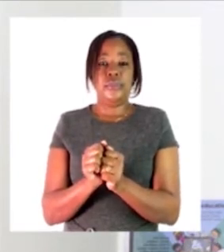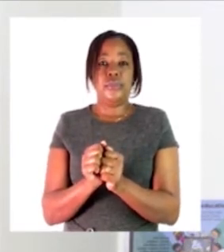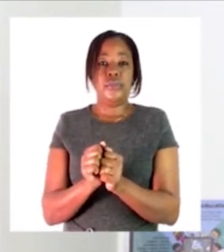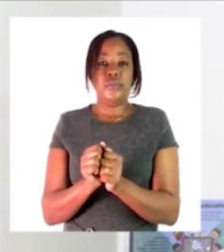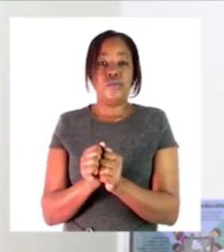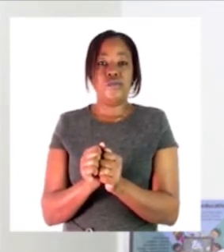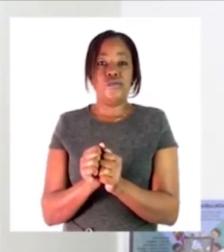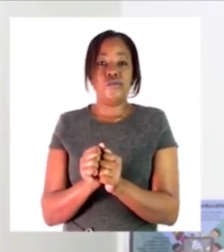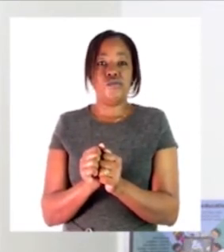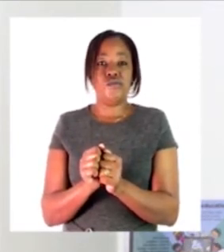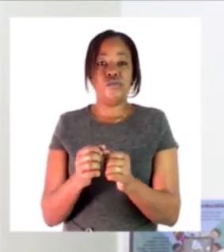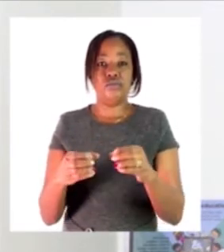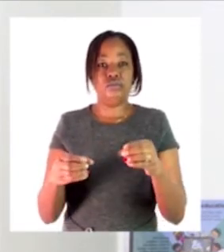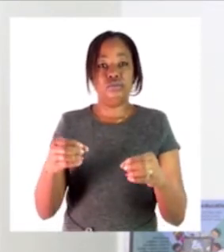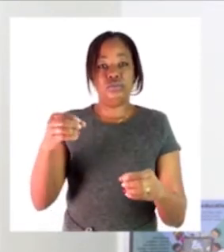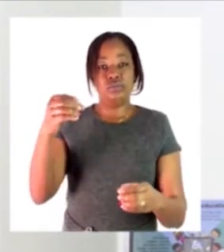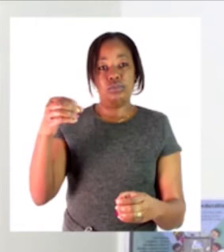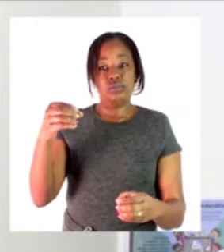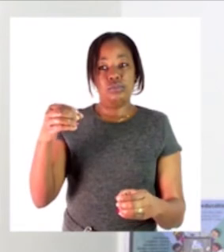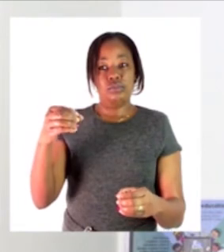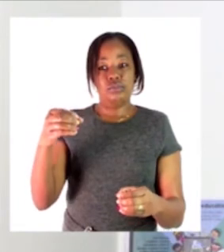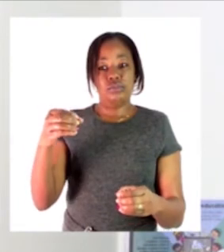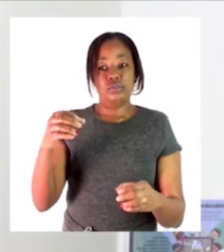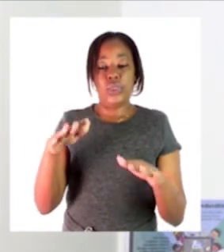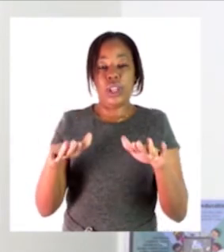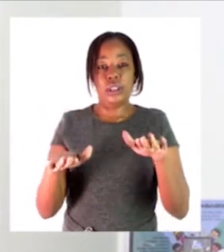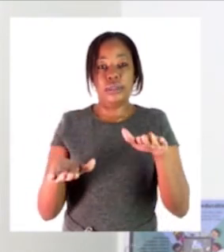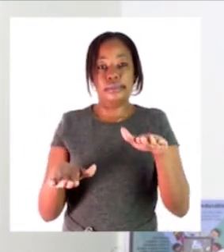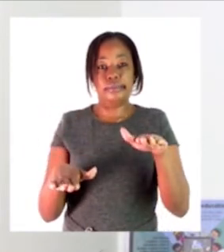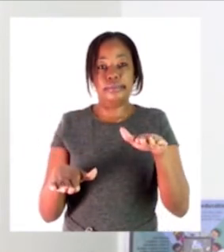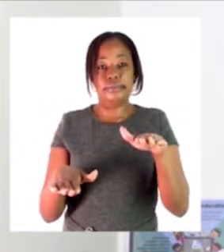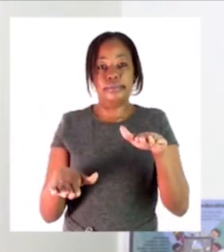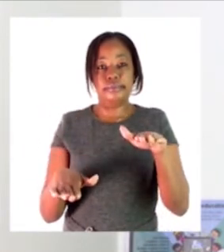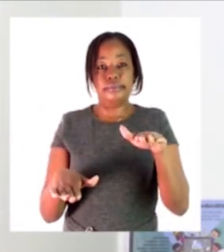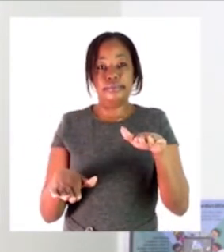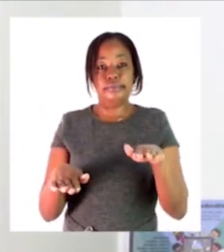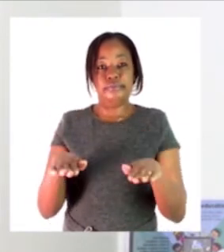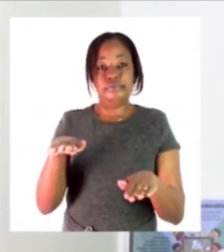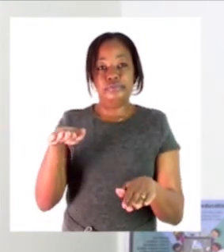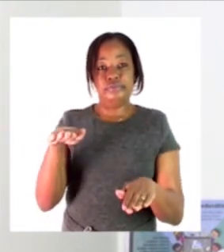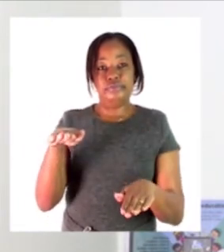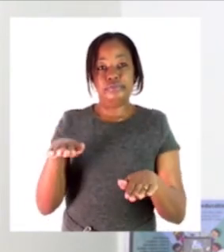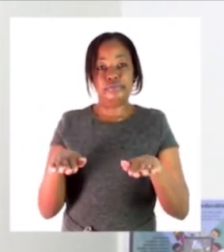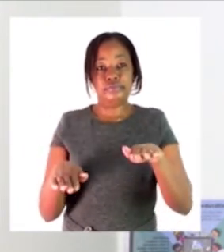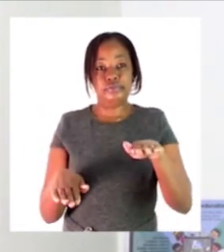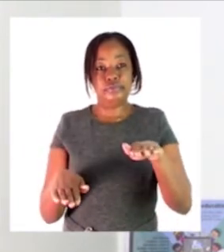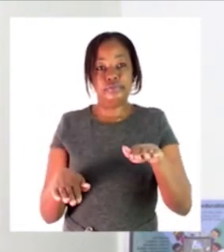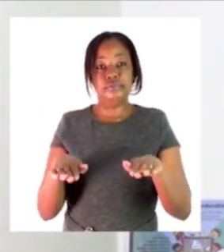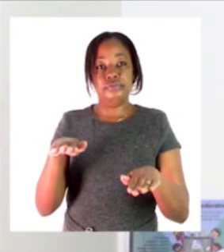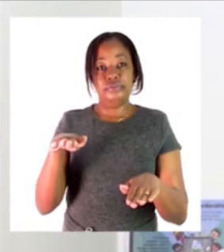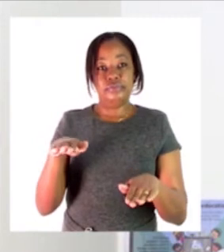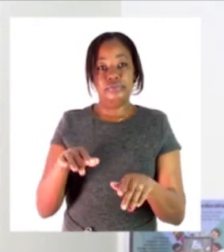way, meaning the object which is this side is heavy. So what you have to do there, you have to draw for me